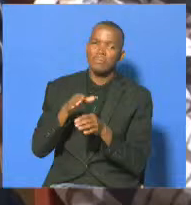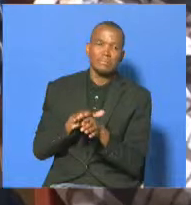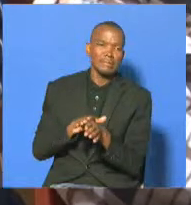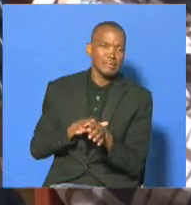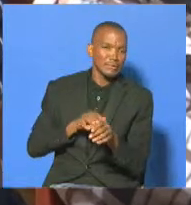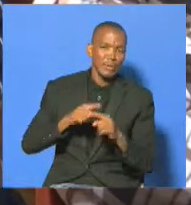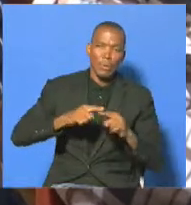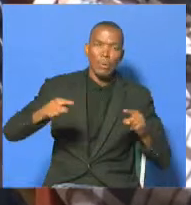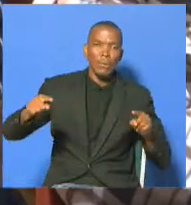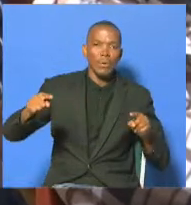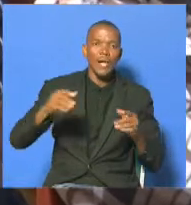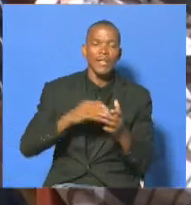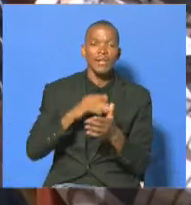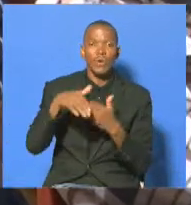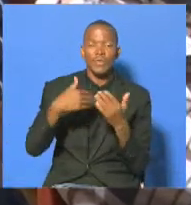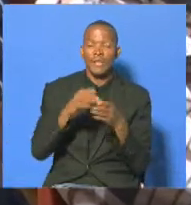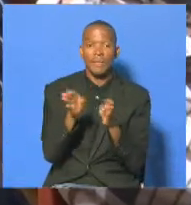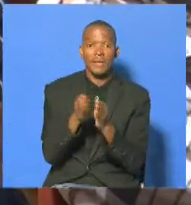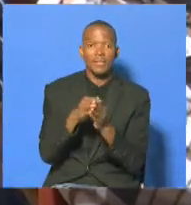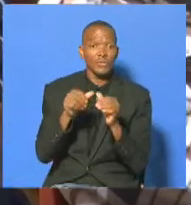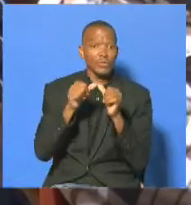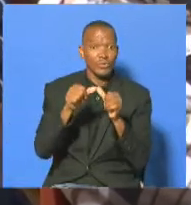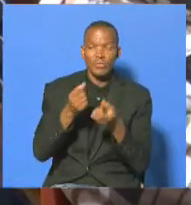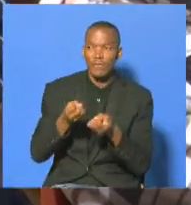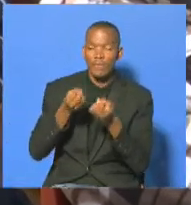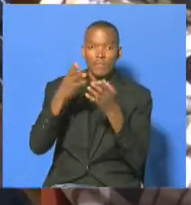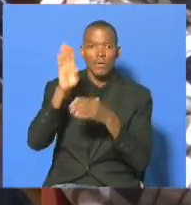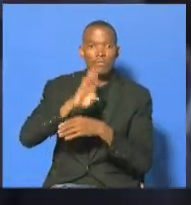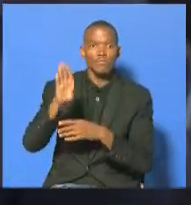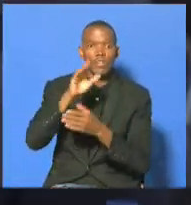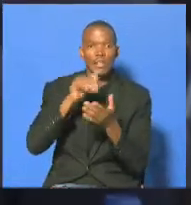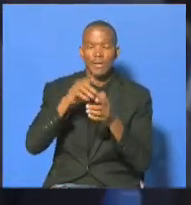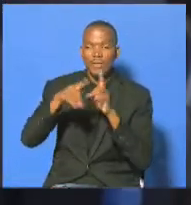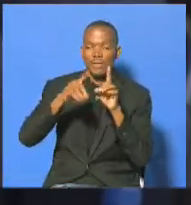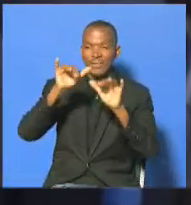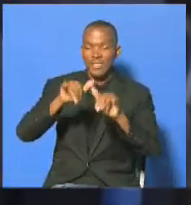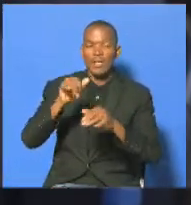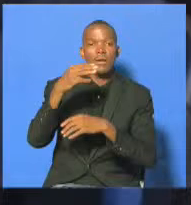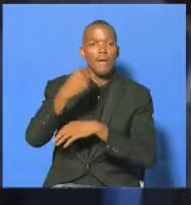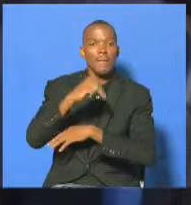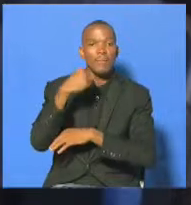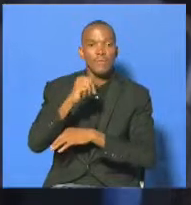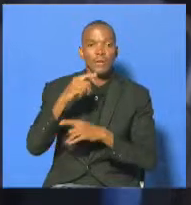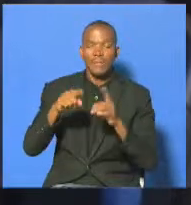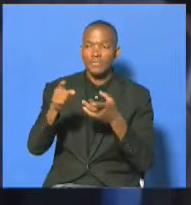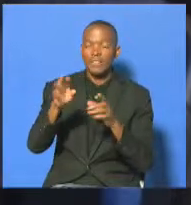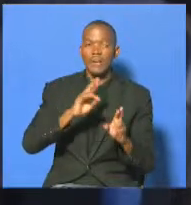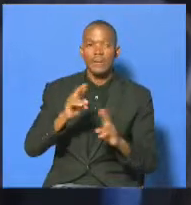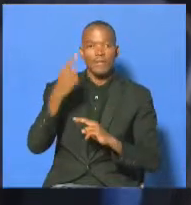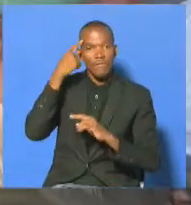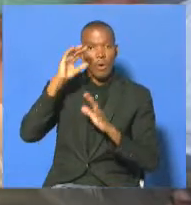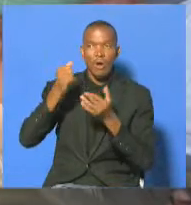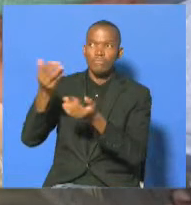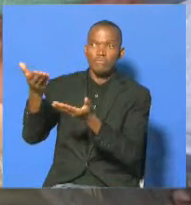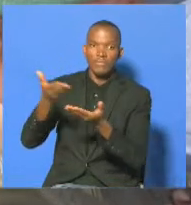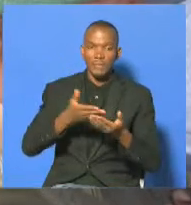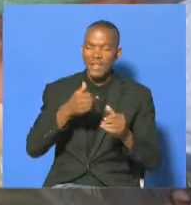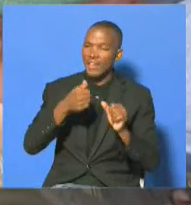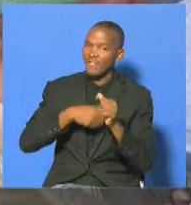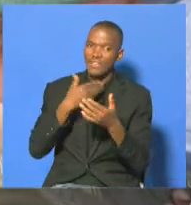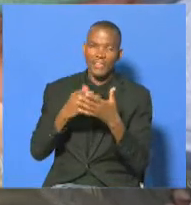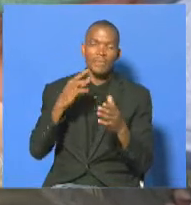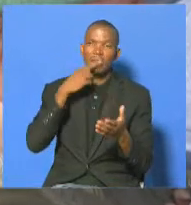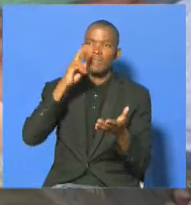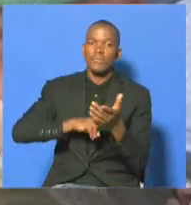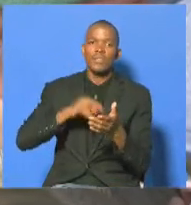this consultative meeting has instilled hope to Botswana, with the residents of Molepole expressing readiness to receive any updates or